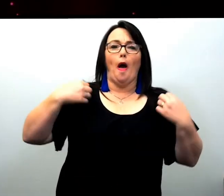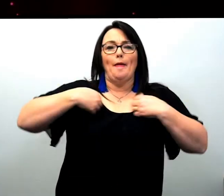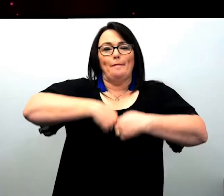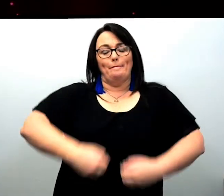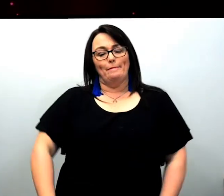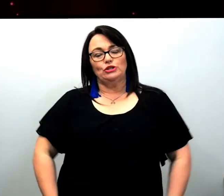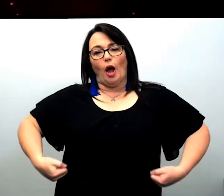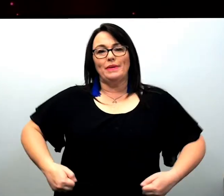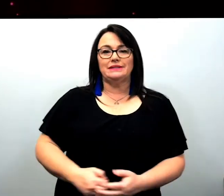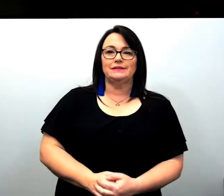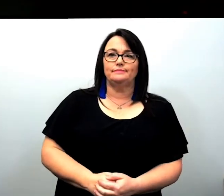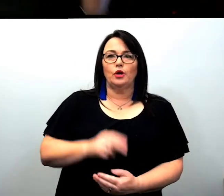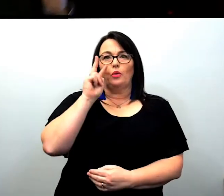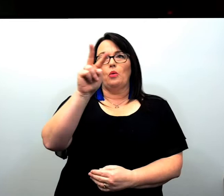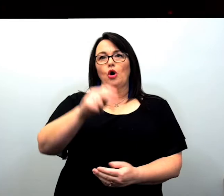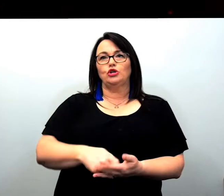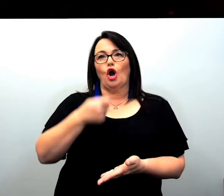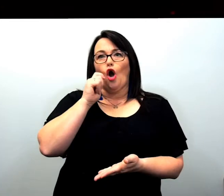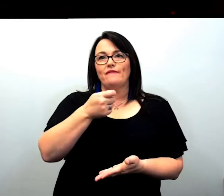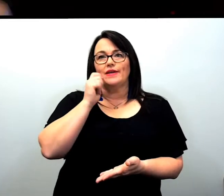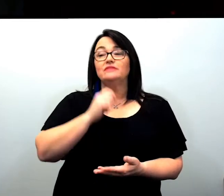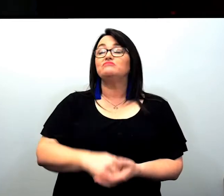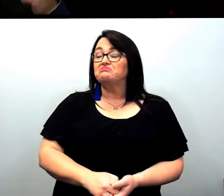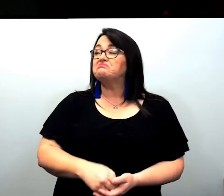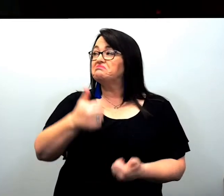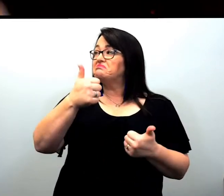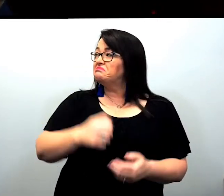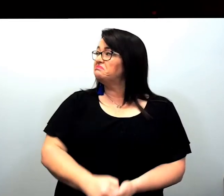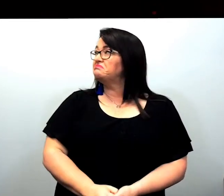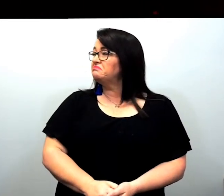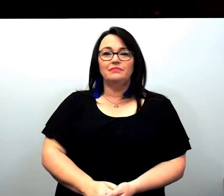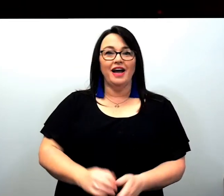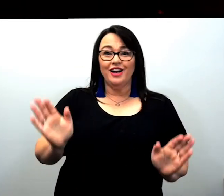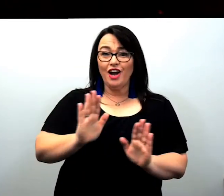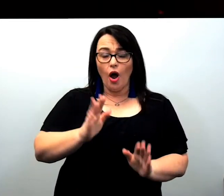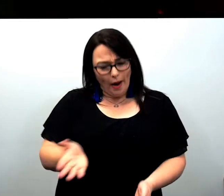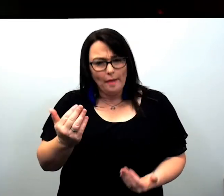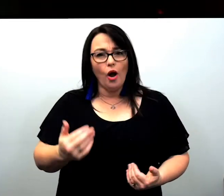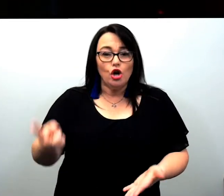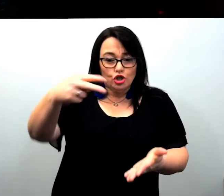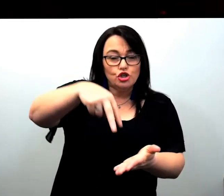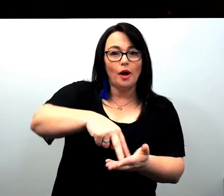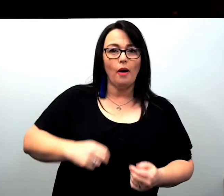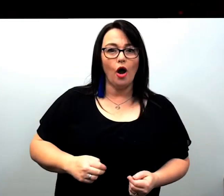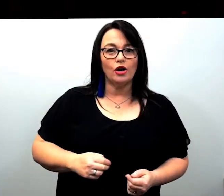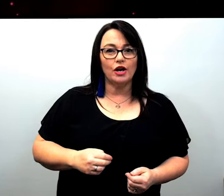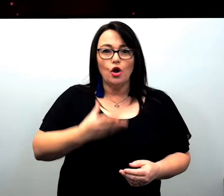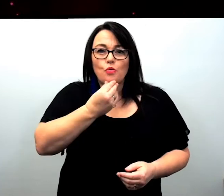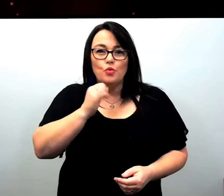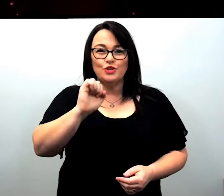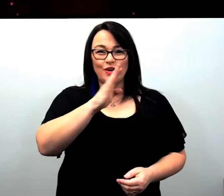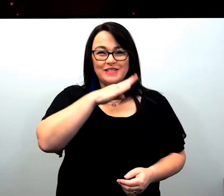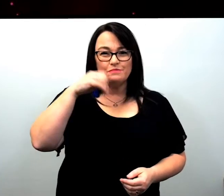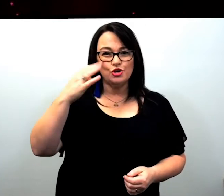don't sit there and chill out. Stand on your feet. Get your spiritual muscles active. You know, yes and amen.